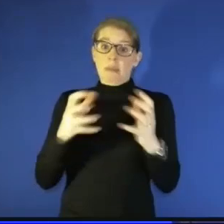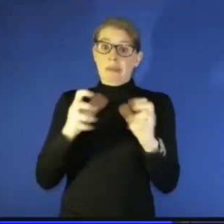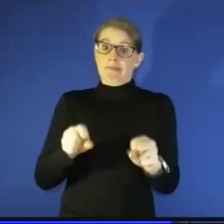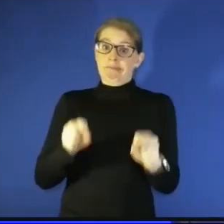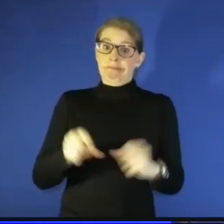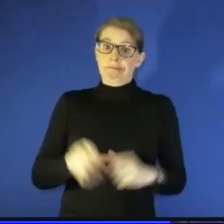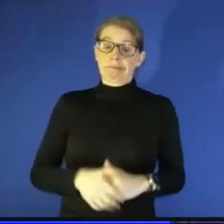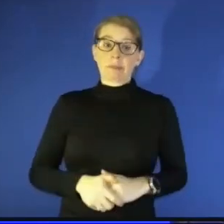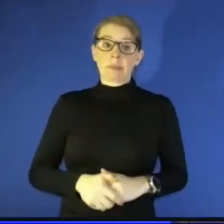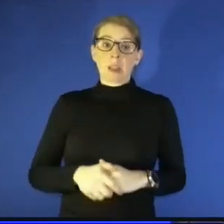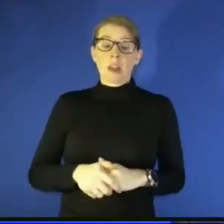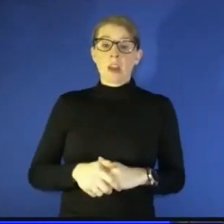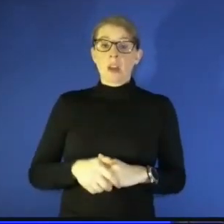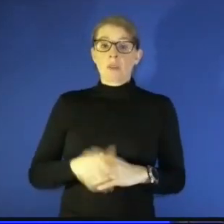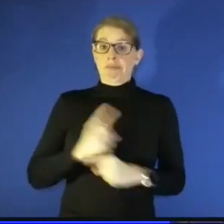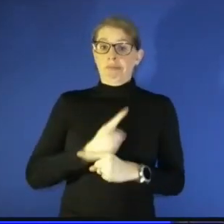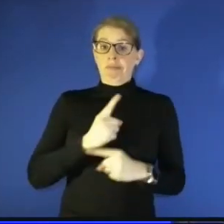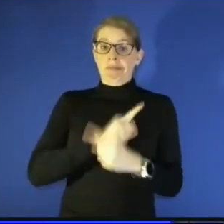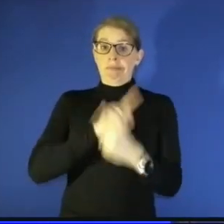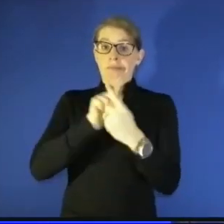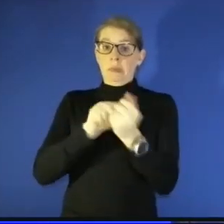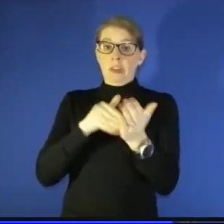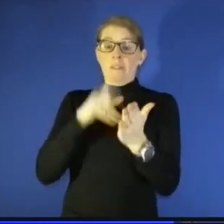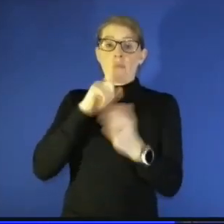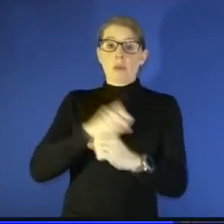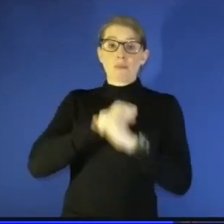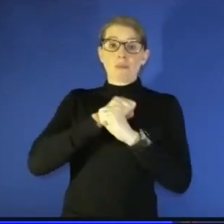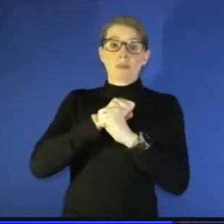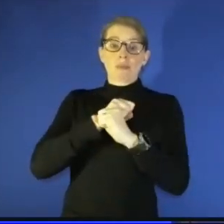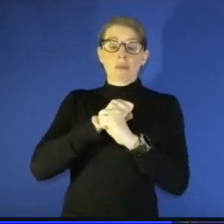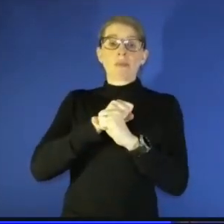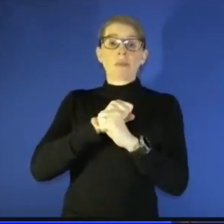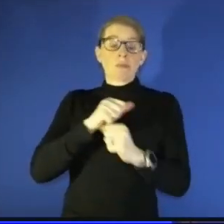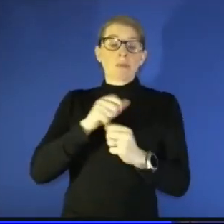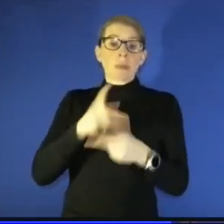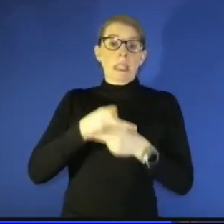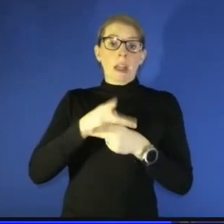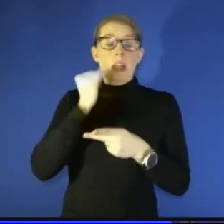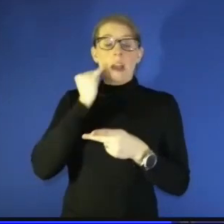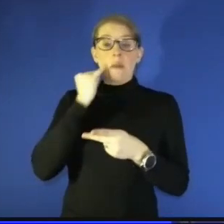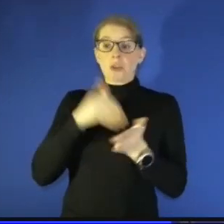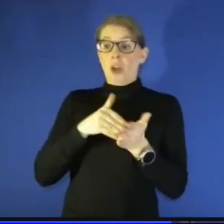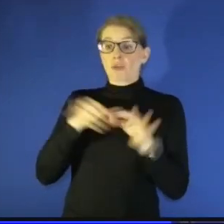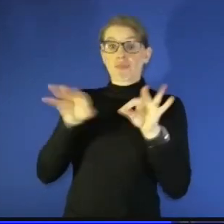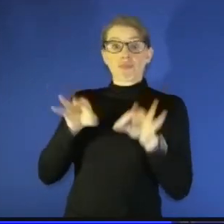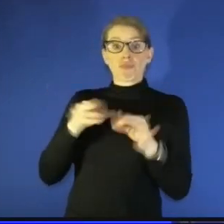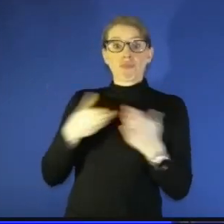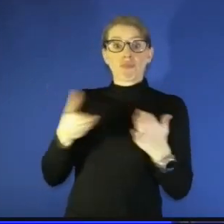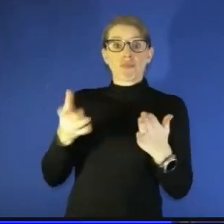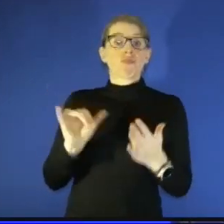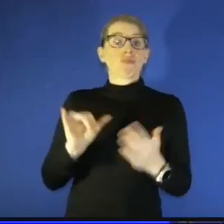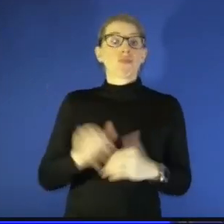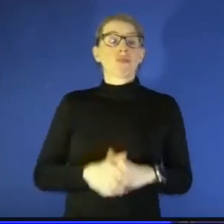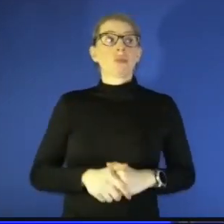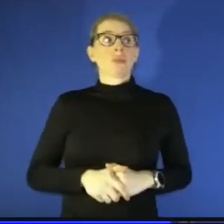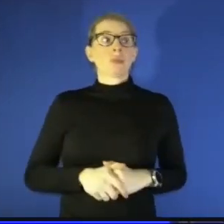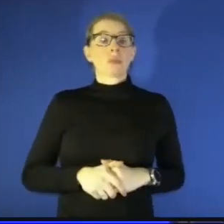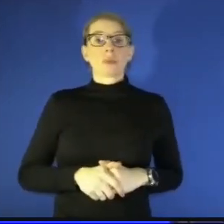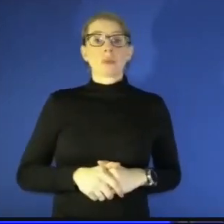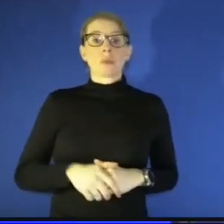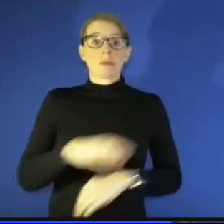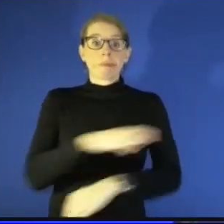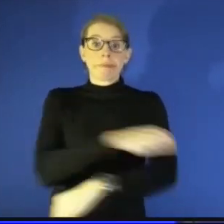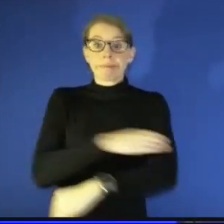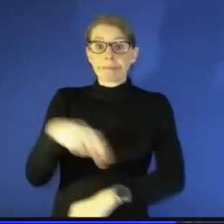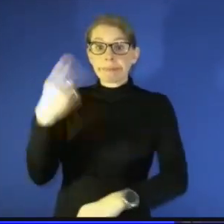regular checkups with your doctor for preventative care. When your doctor is talking to you about things like high blood pressure